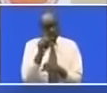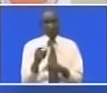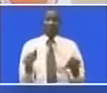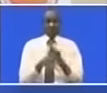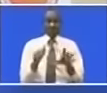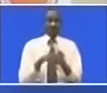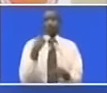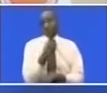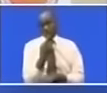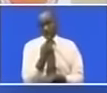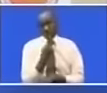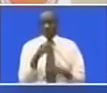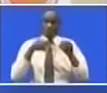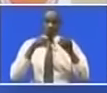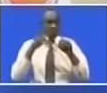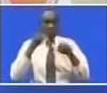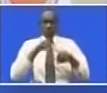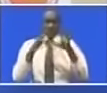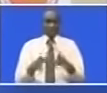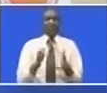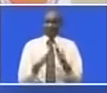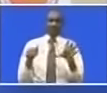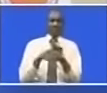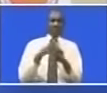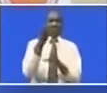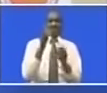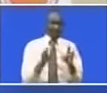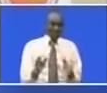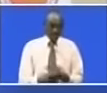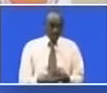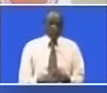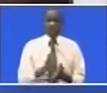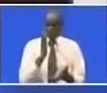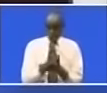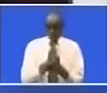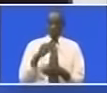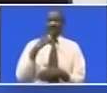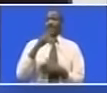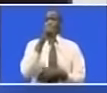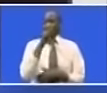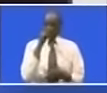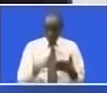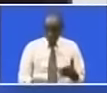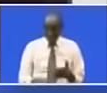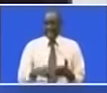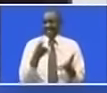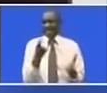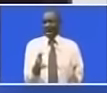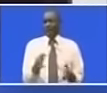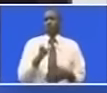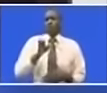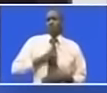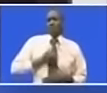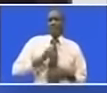participating as voters. Yes, and you bring up that, which is going to be my next question, in terms of the number of